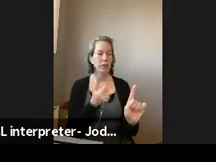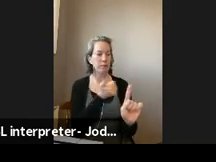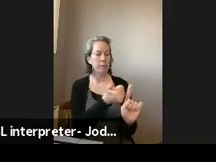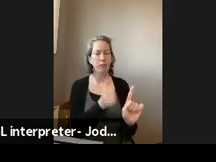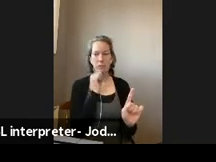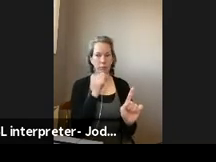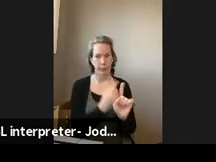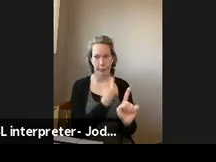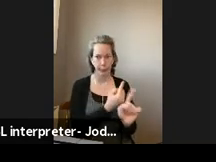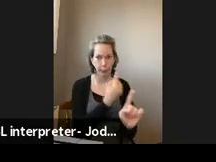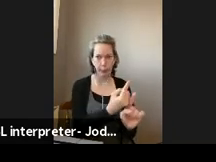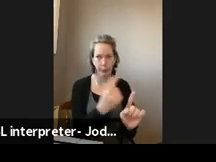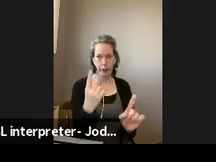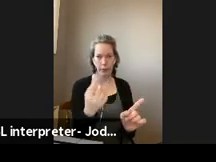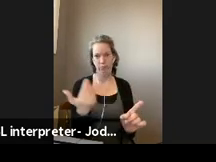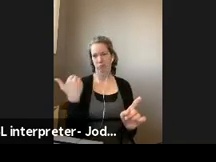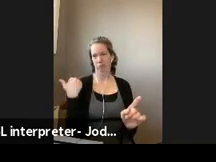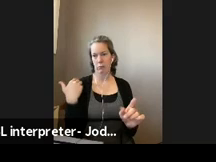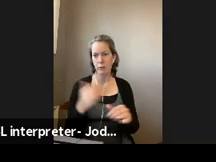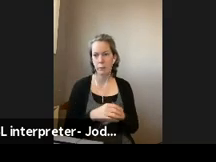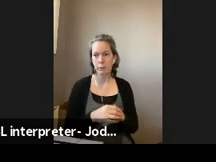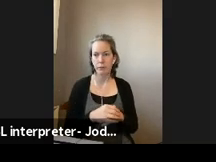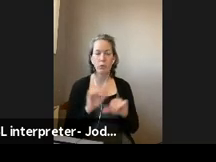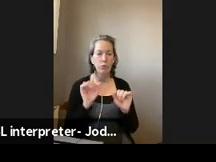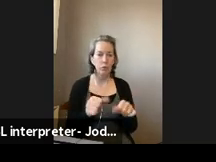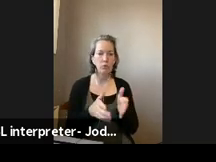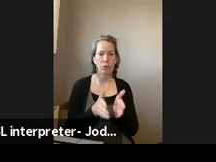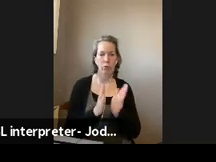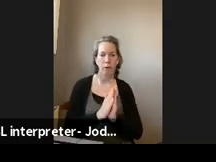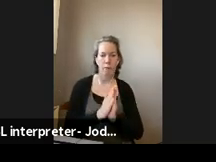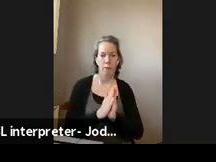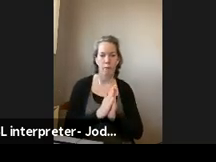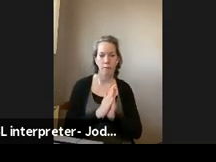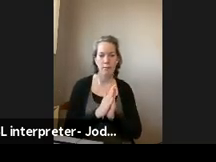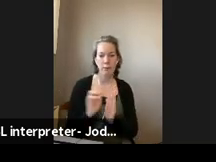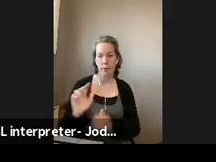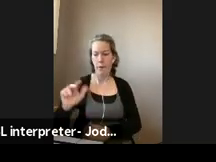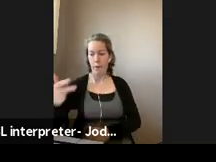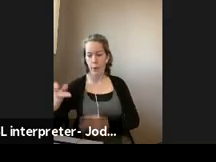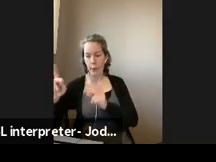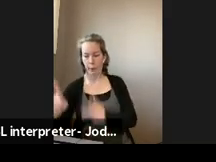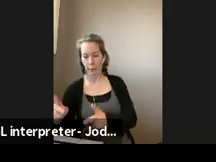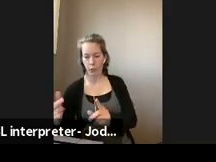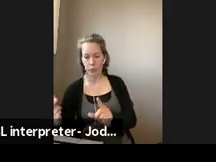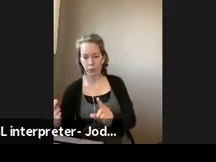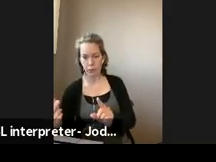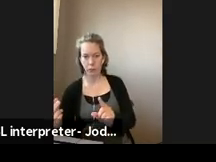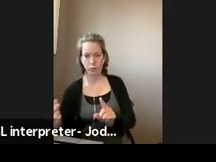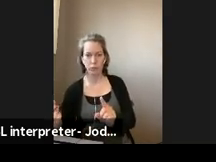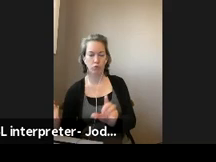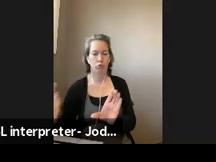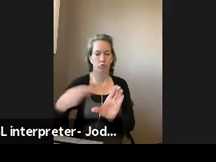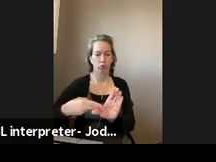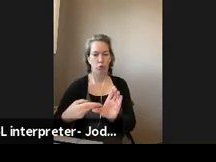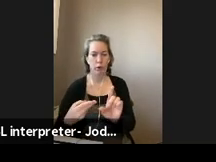place, for your safety. You could even ask a trusted third person to be present on the scene. You could request changes